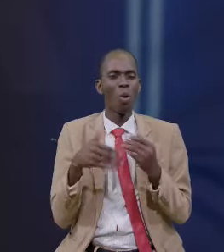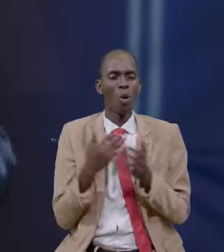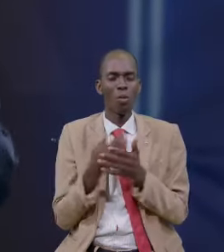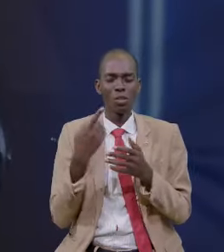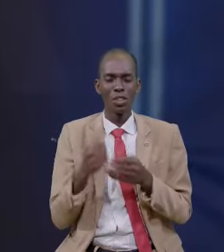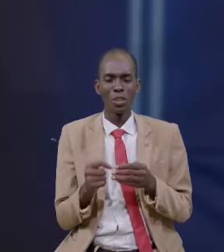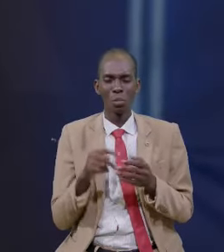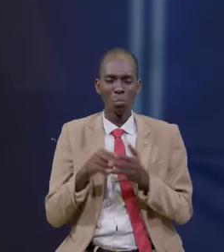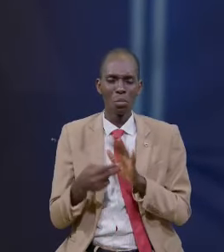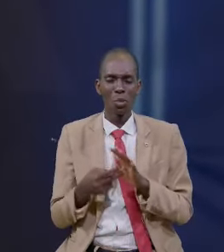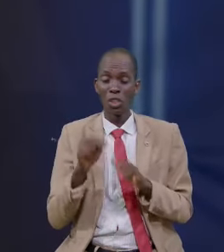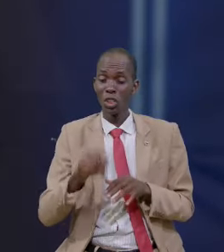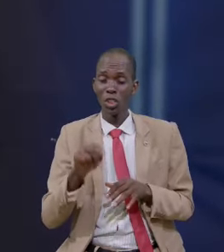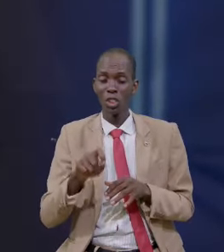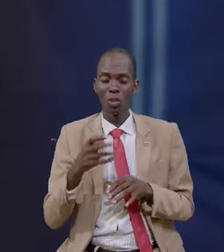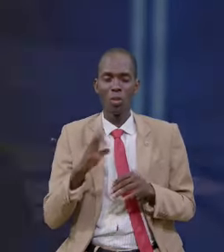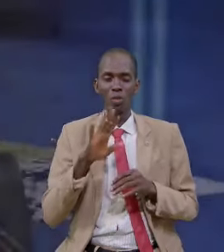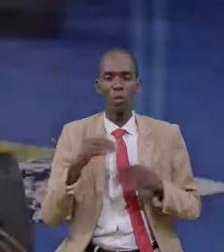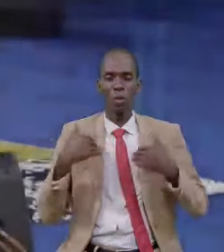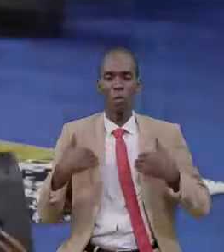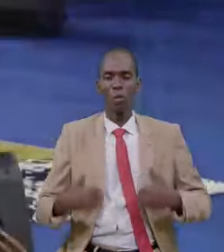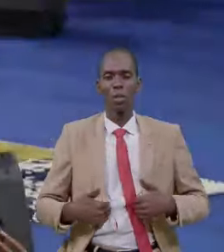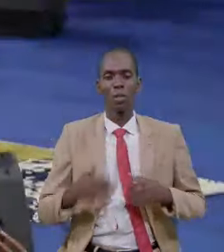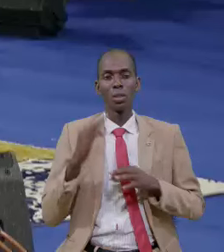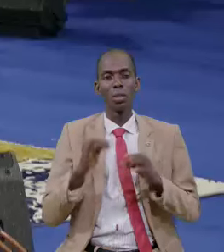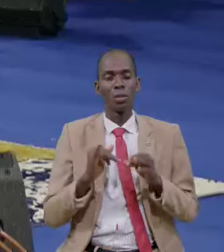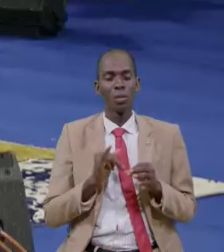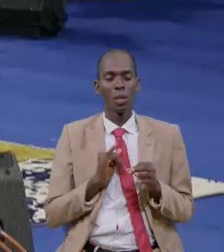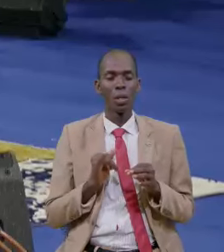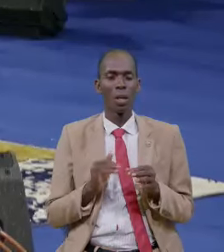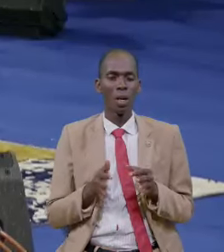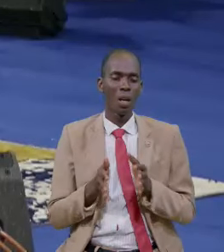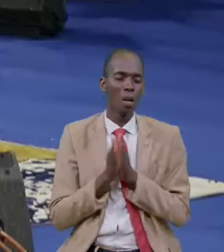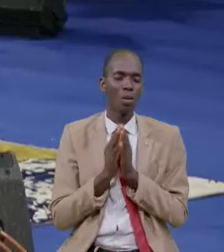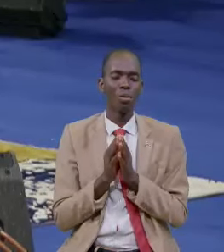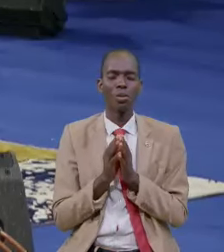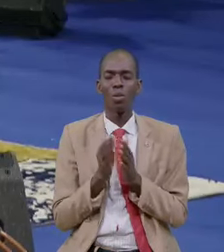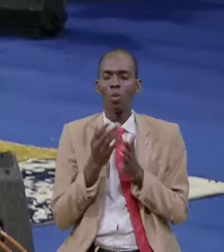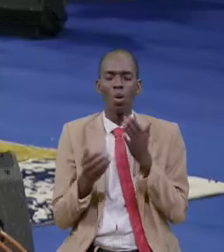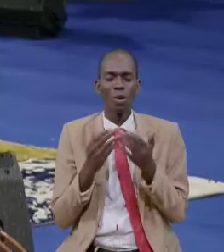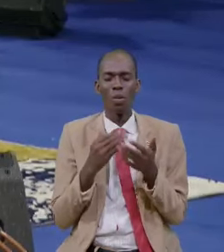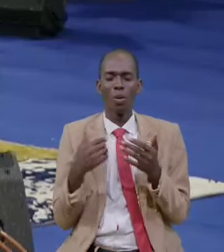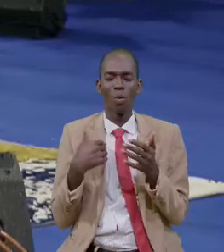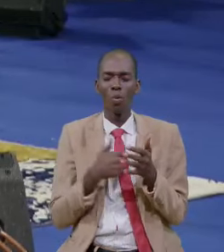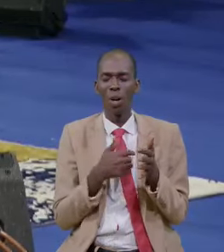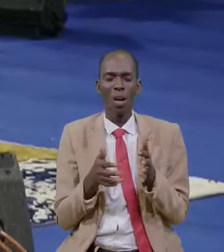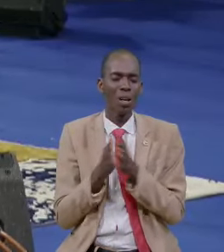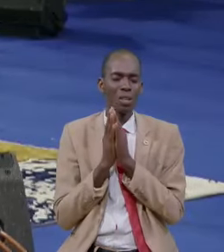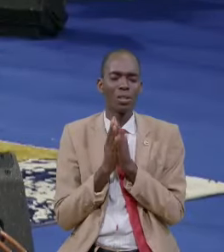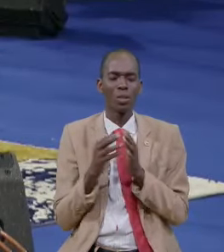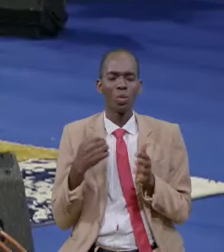your family. If we ask, whatsoever we ask, we have, because